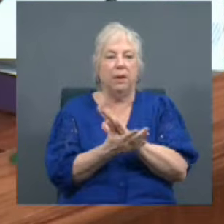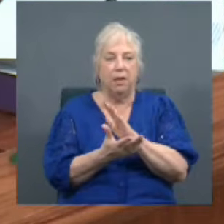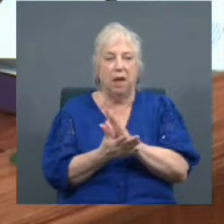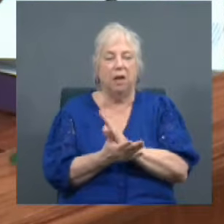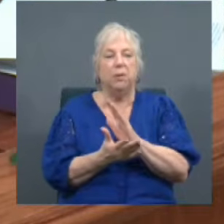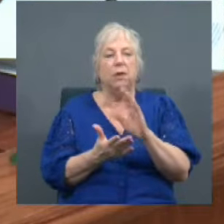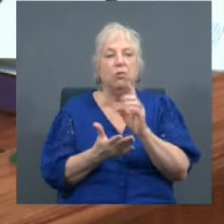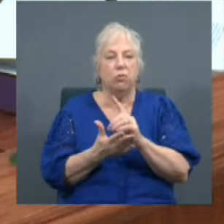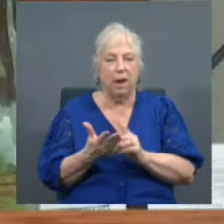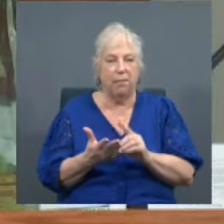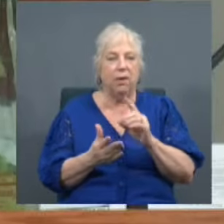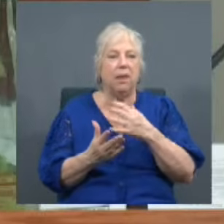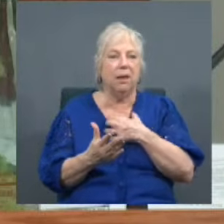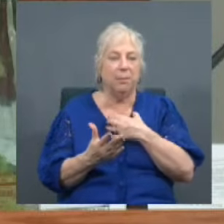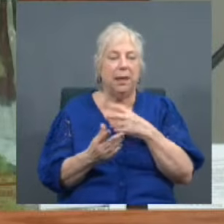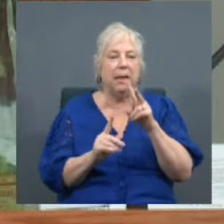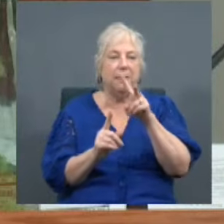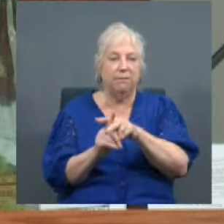it in that September.